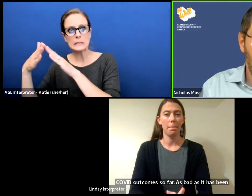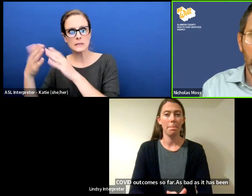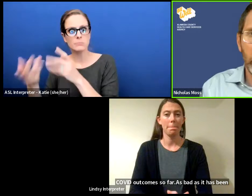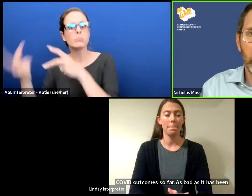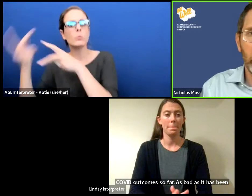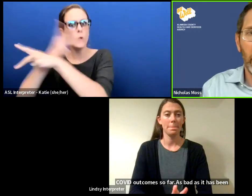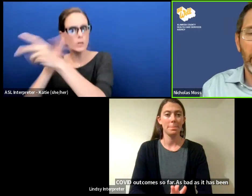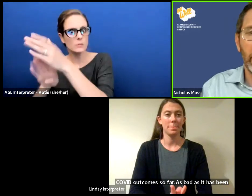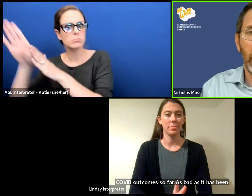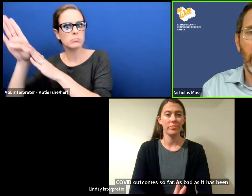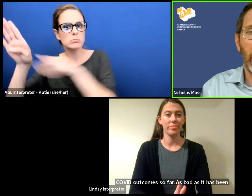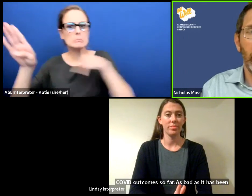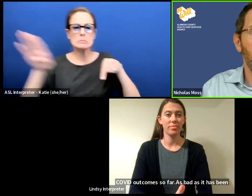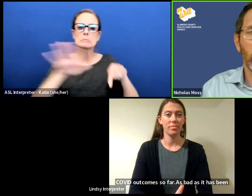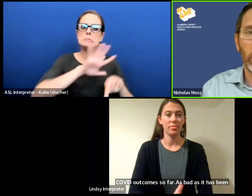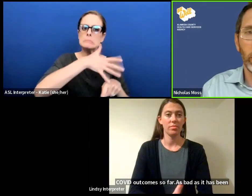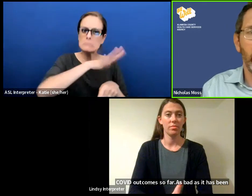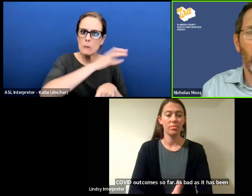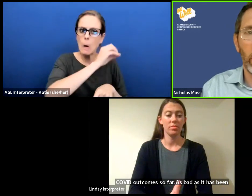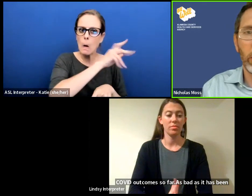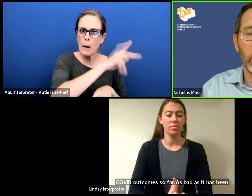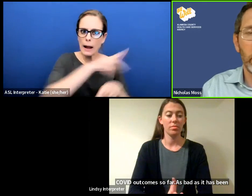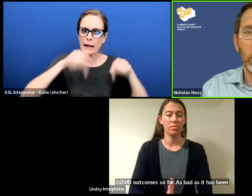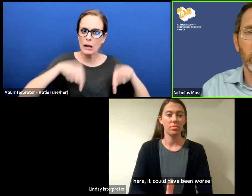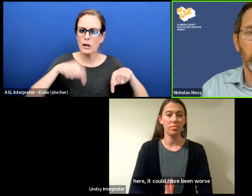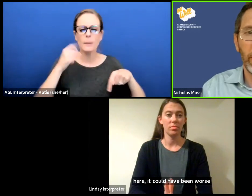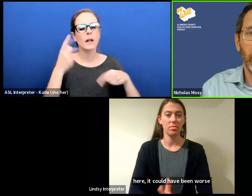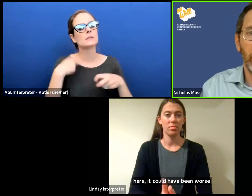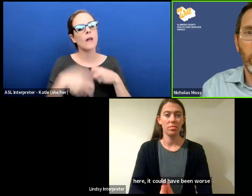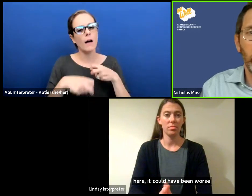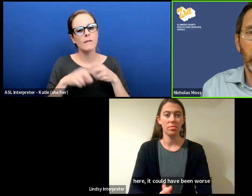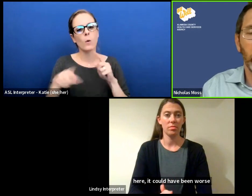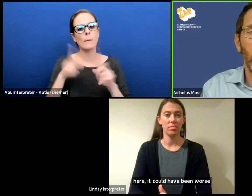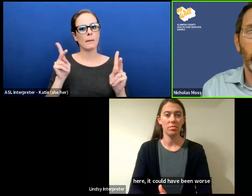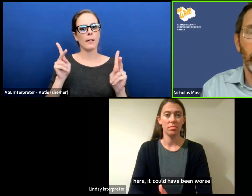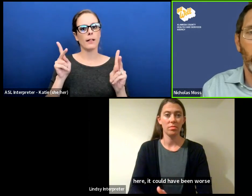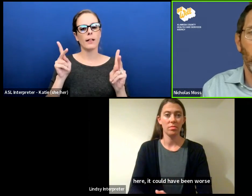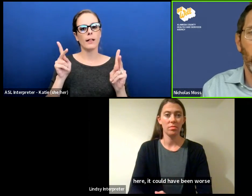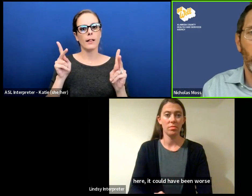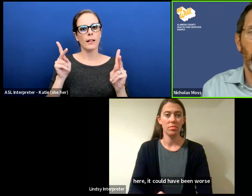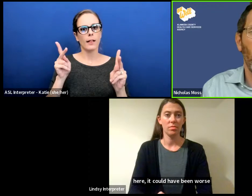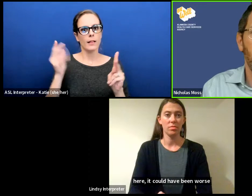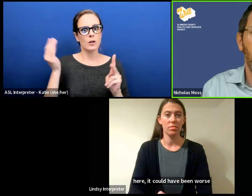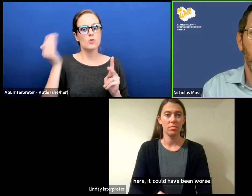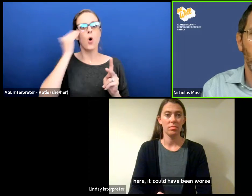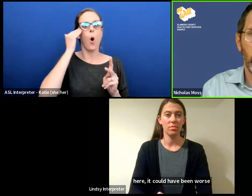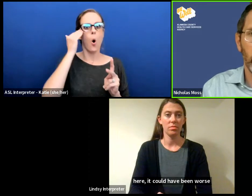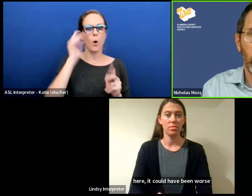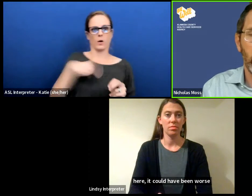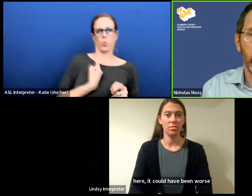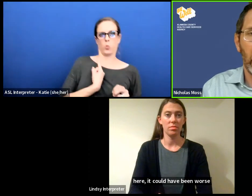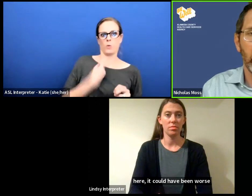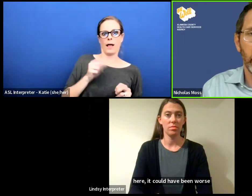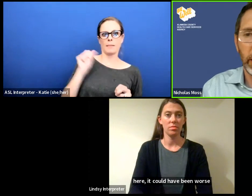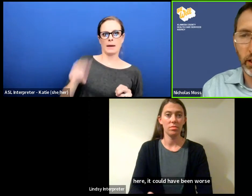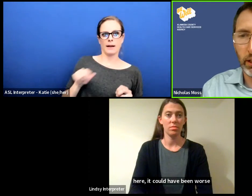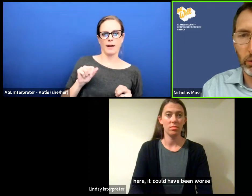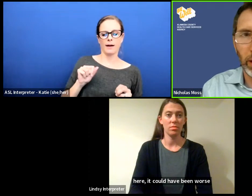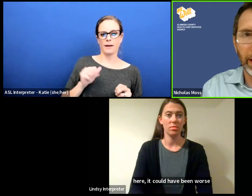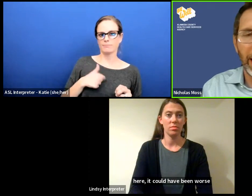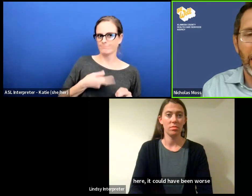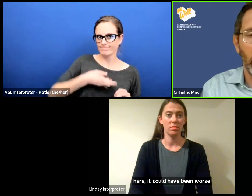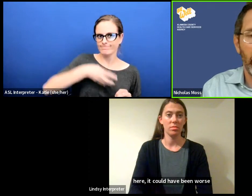But it's certainly hard when people, know that we're the only place with this kind of